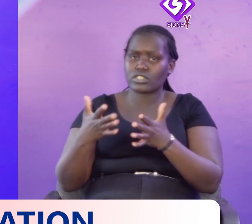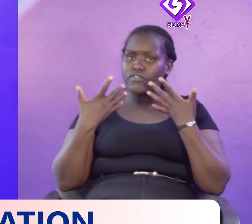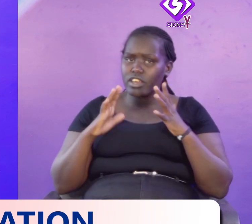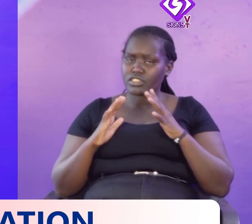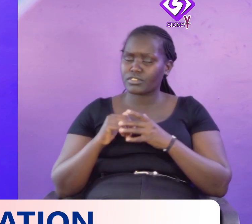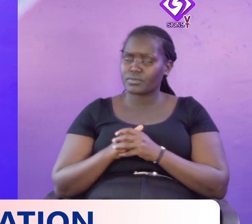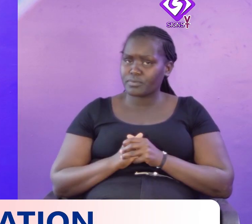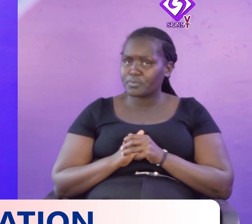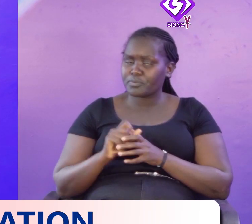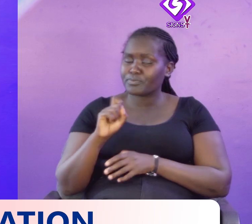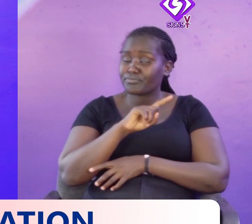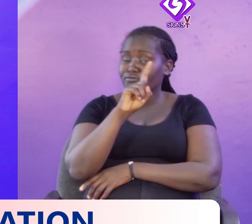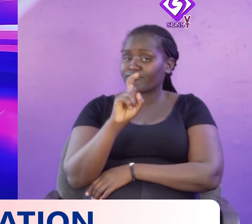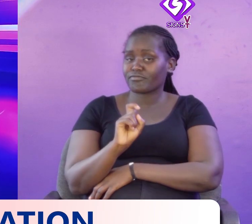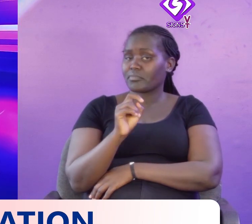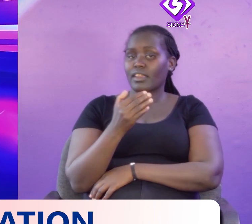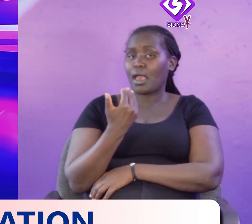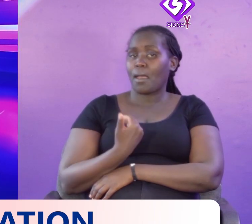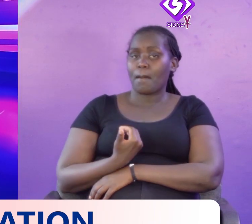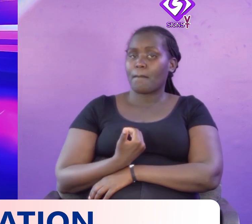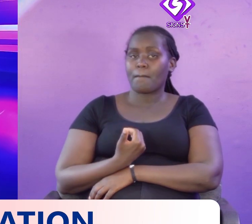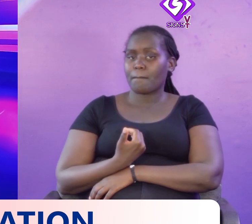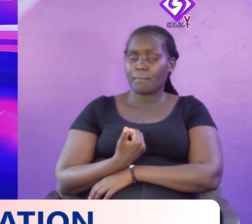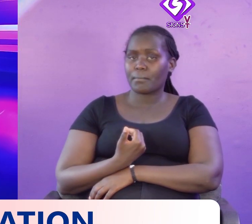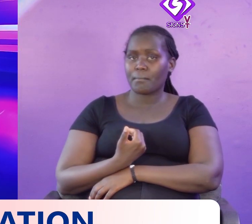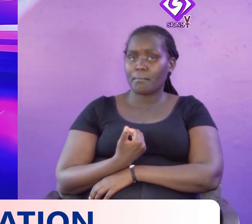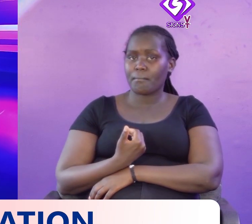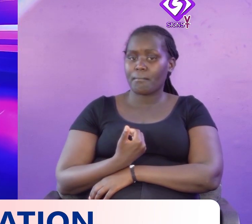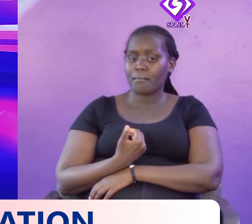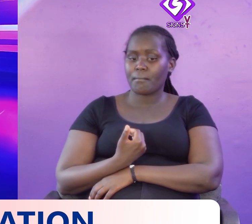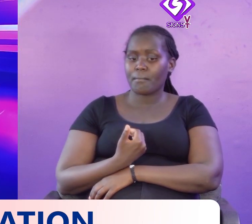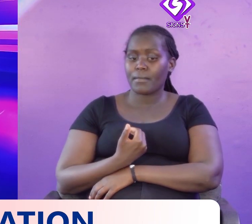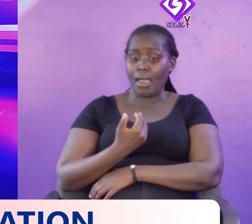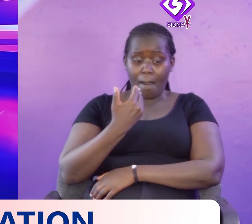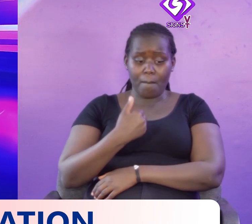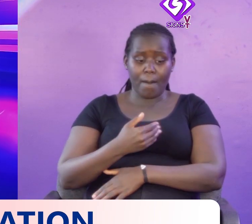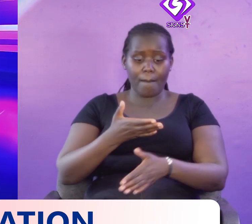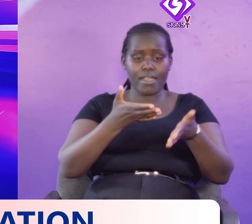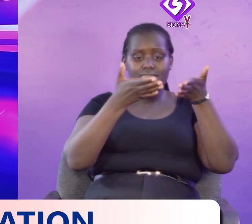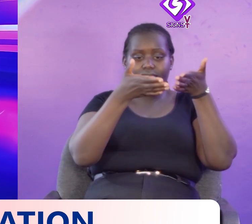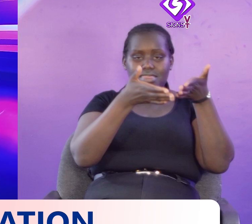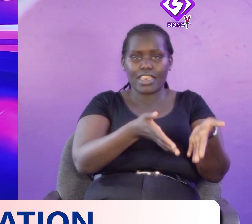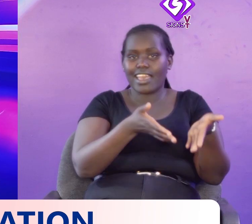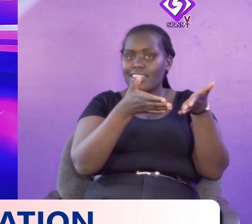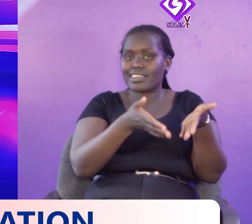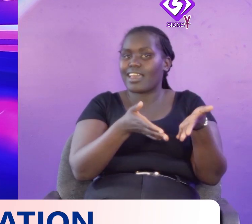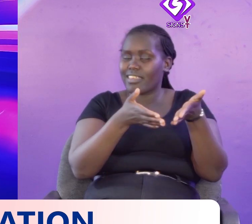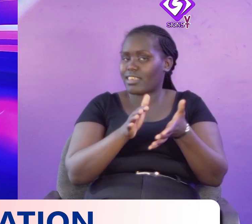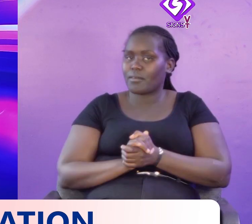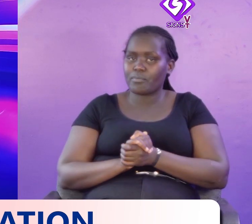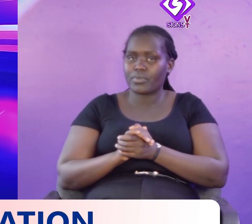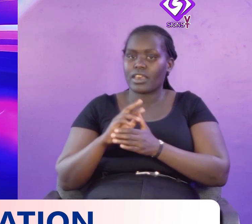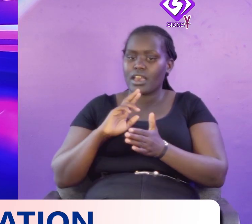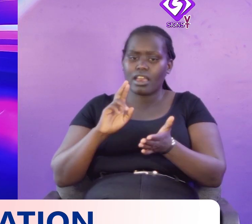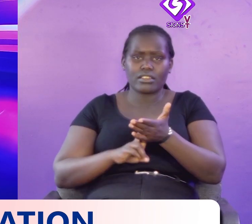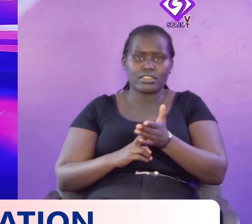question. Mi hata najiita long sir. I've been there and there. I registered long